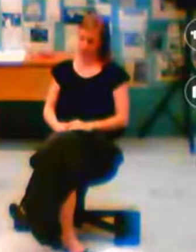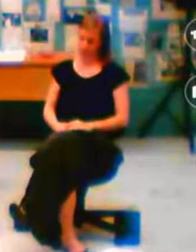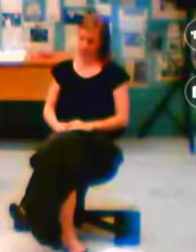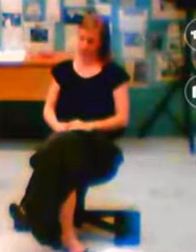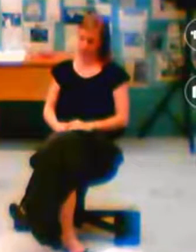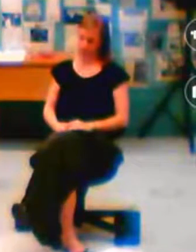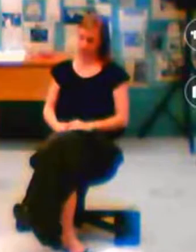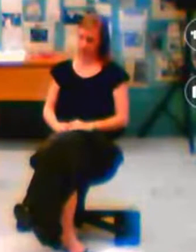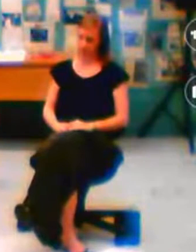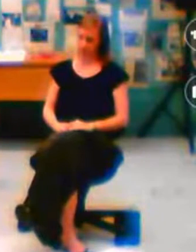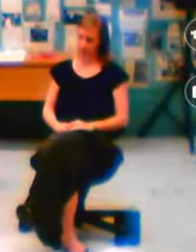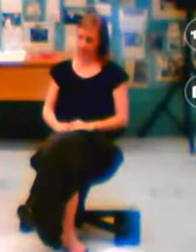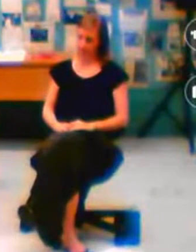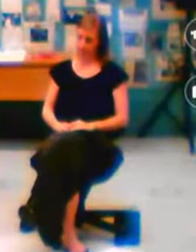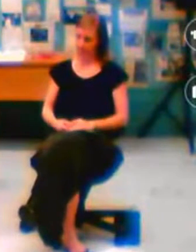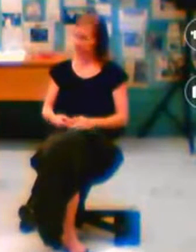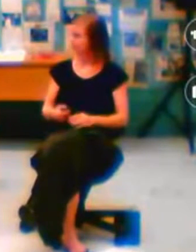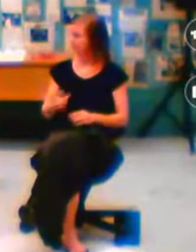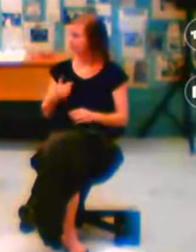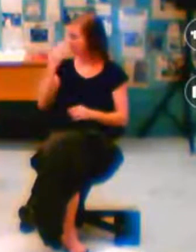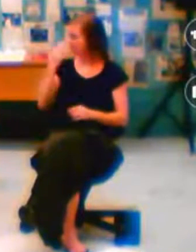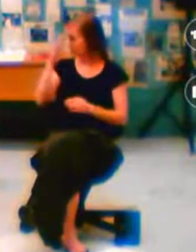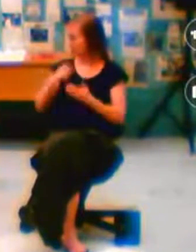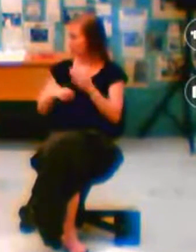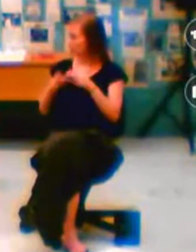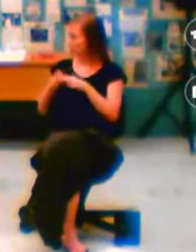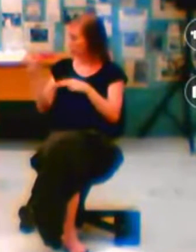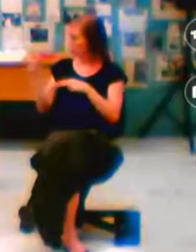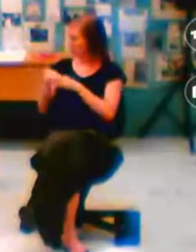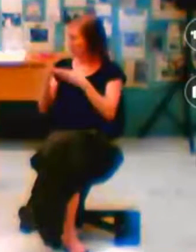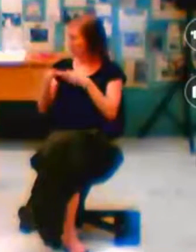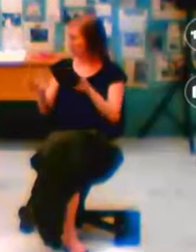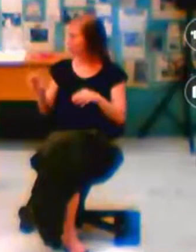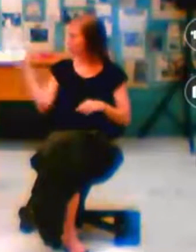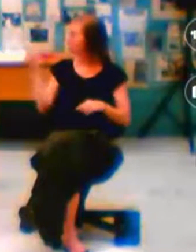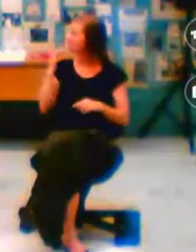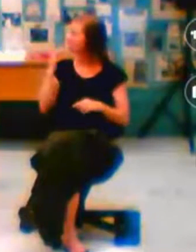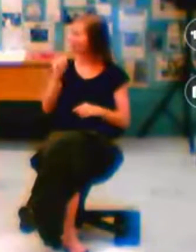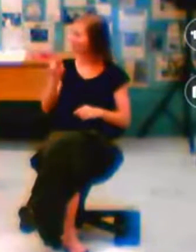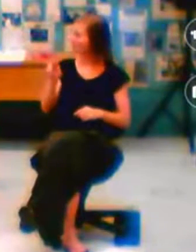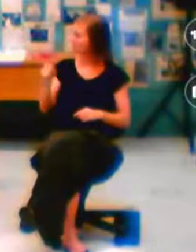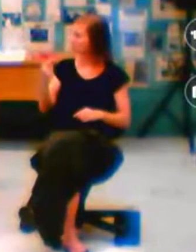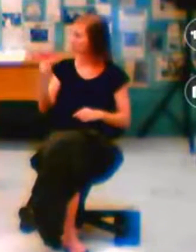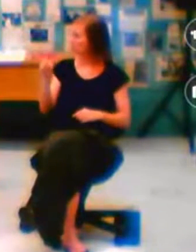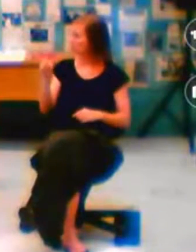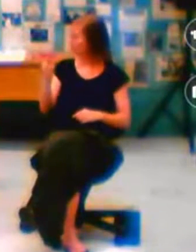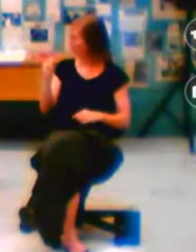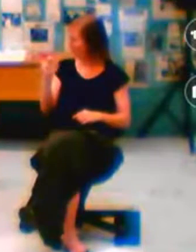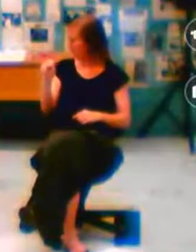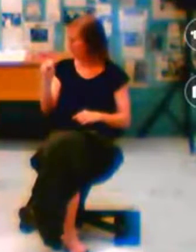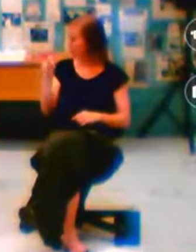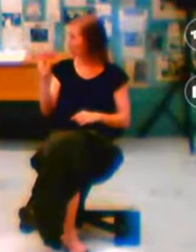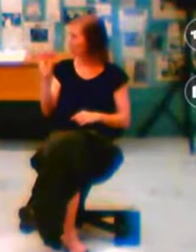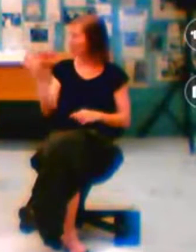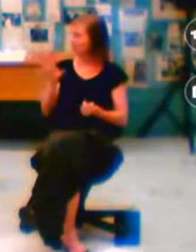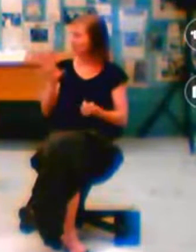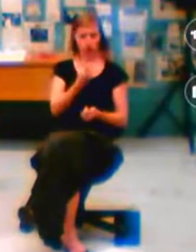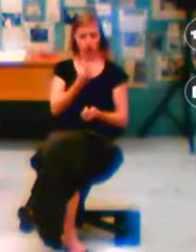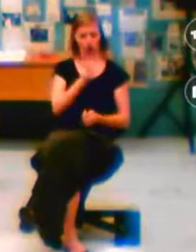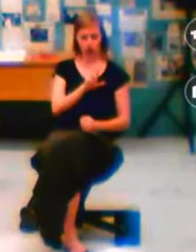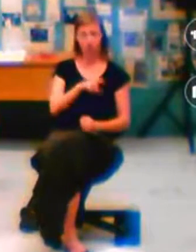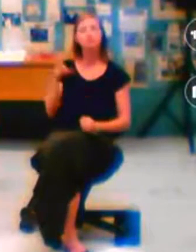except there won't be any stockholders beating on them to show a profit or else get your income cut. Senator, are you? So,